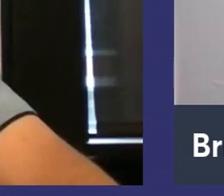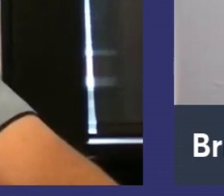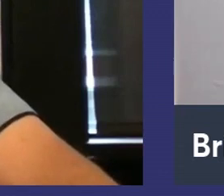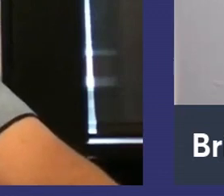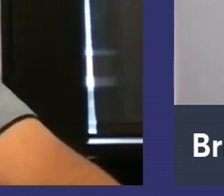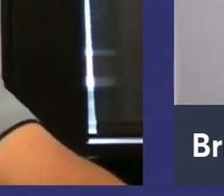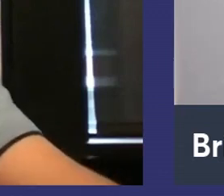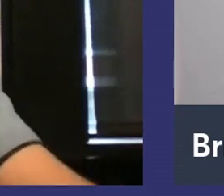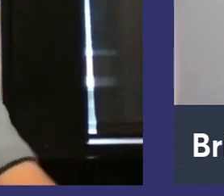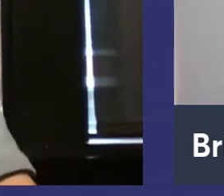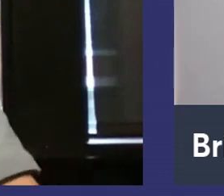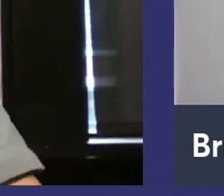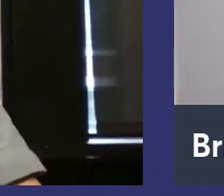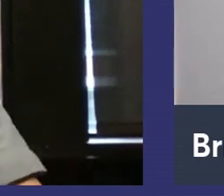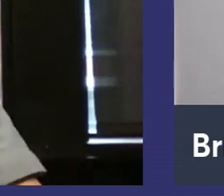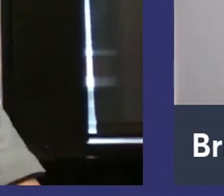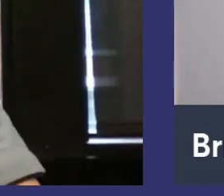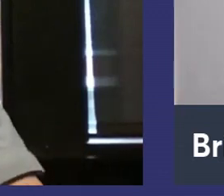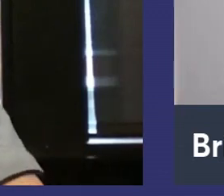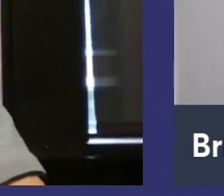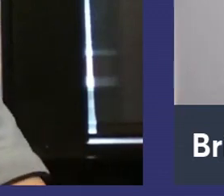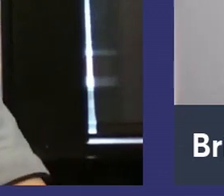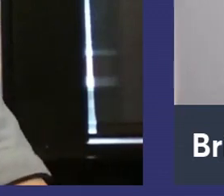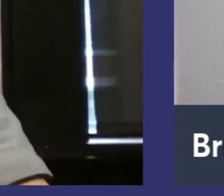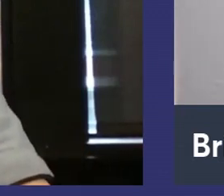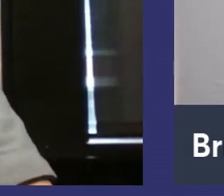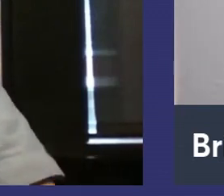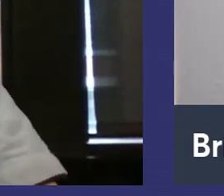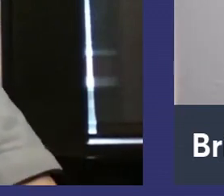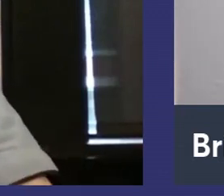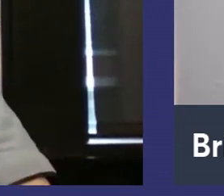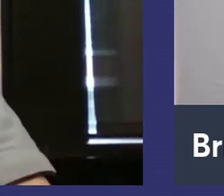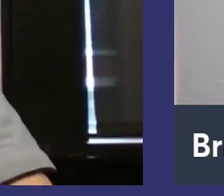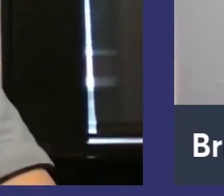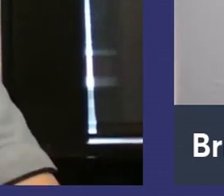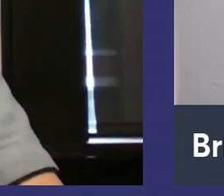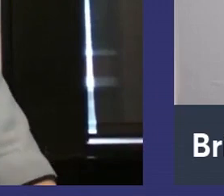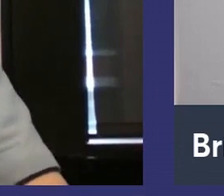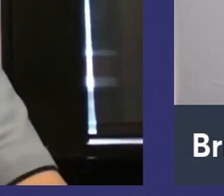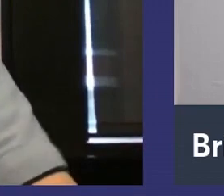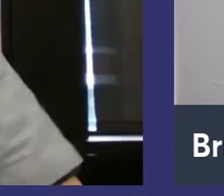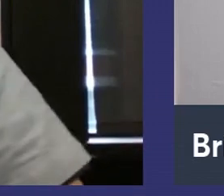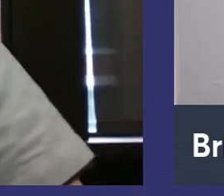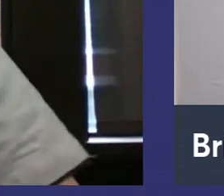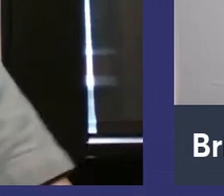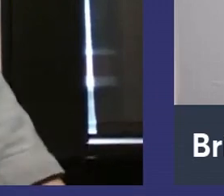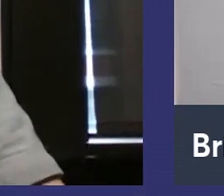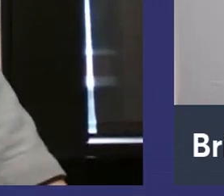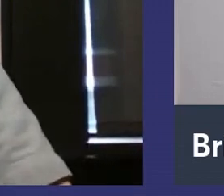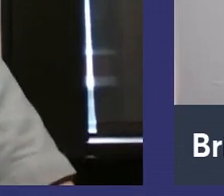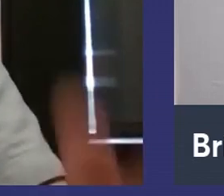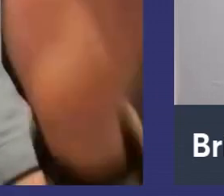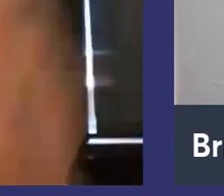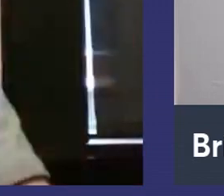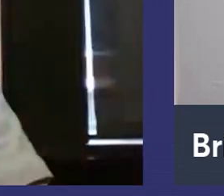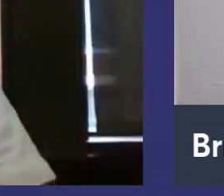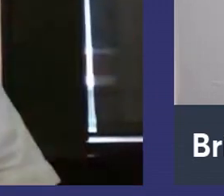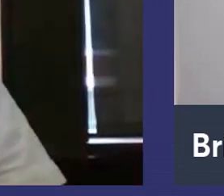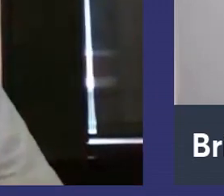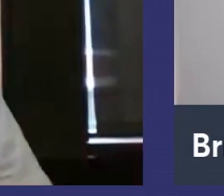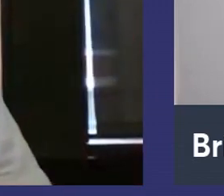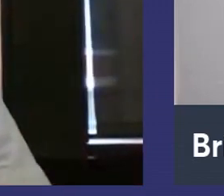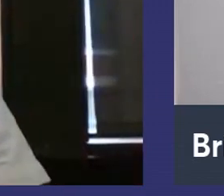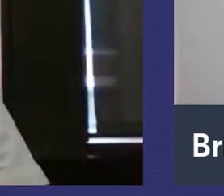friend from the audience who had not heard of MemoryDB yet? How do I get started? What do I go do today? Just go to